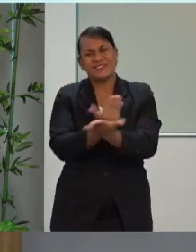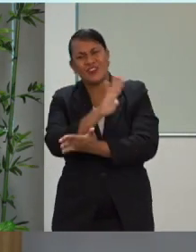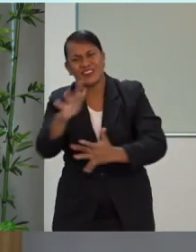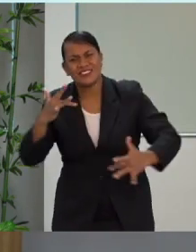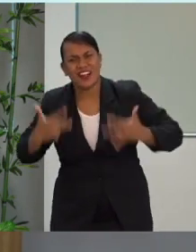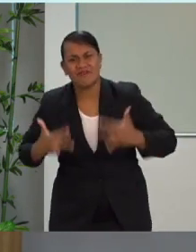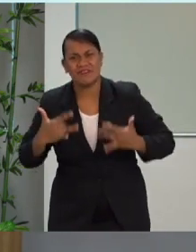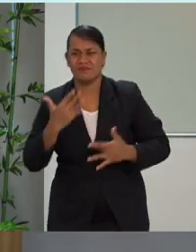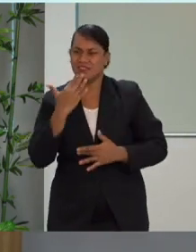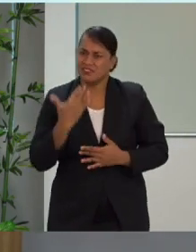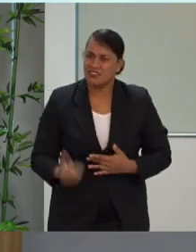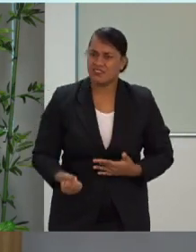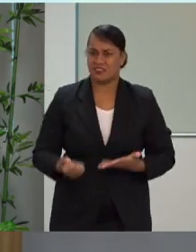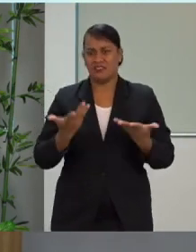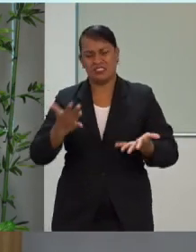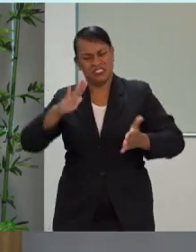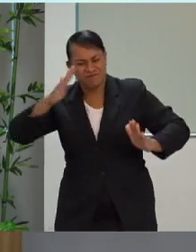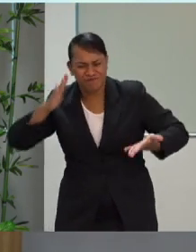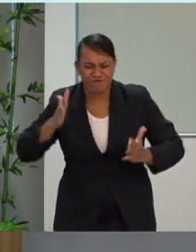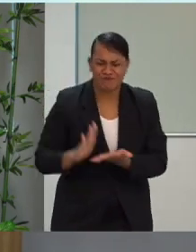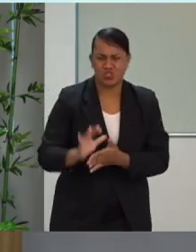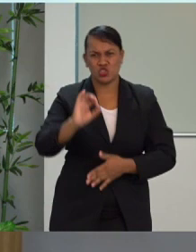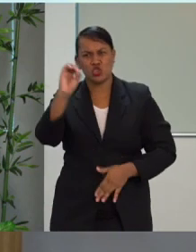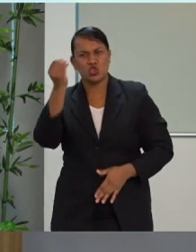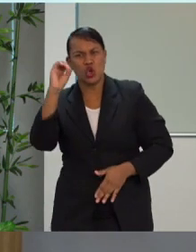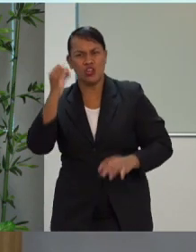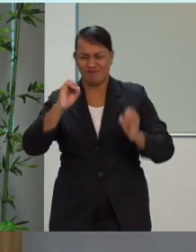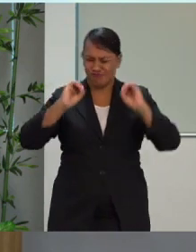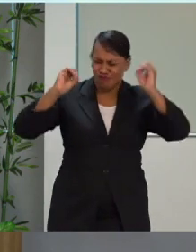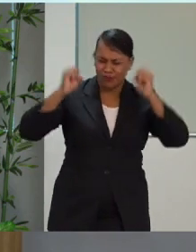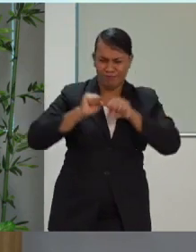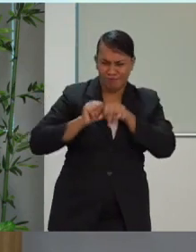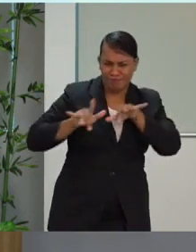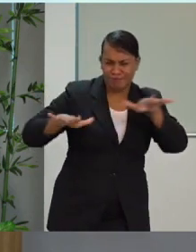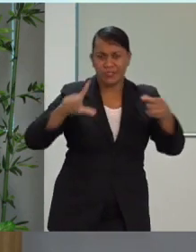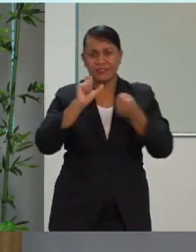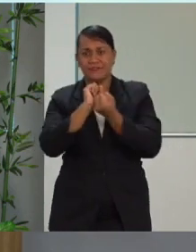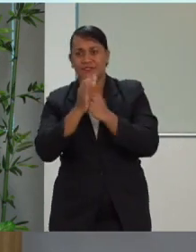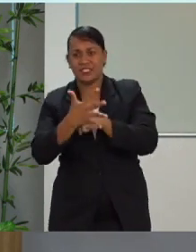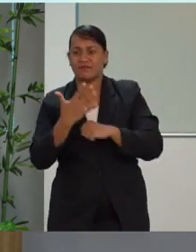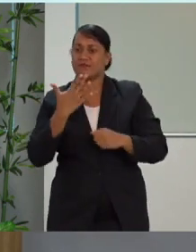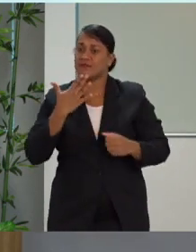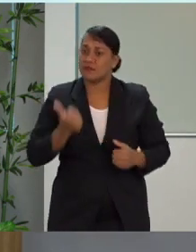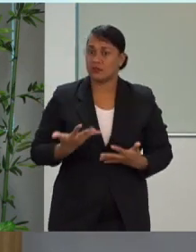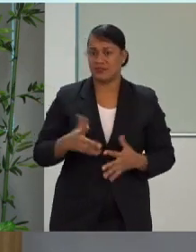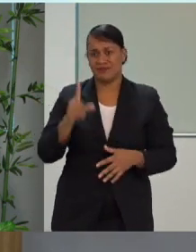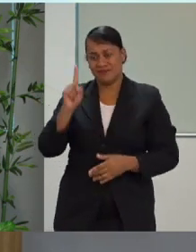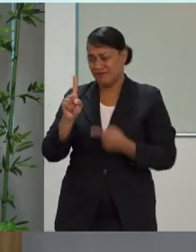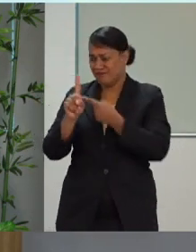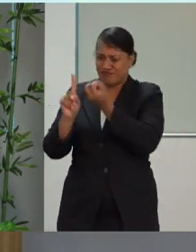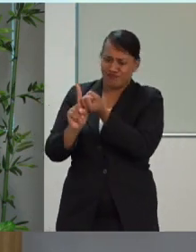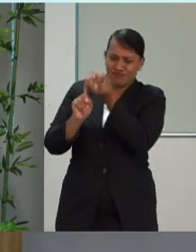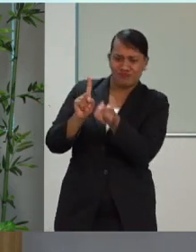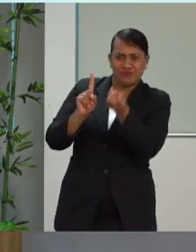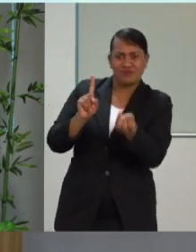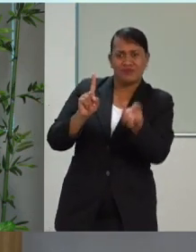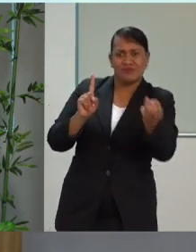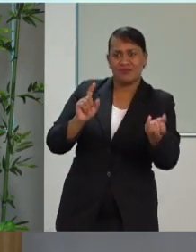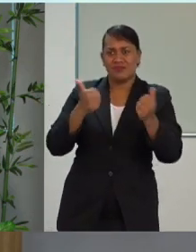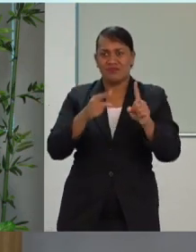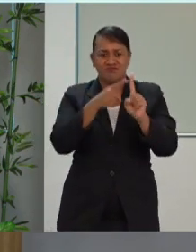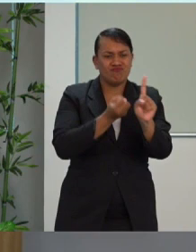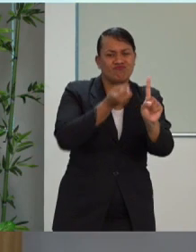Minimize the opportunity for the virus to travel from a person to another, from homes to